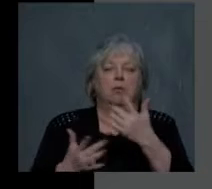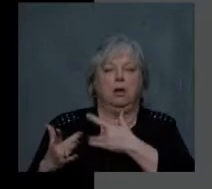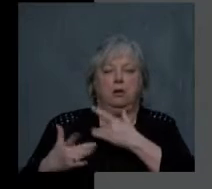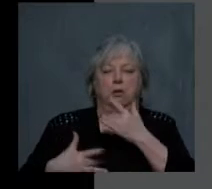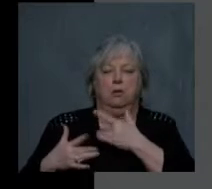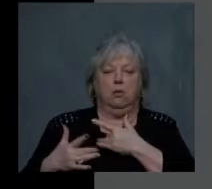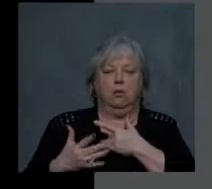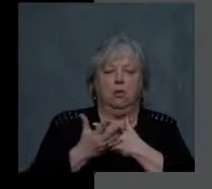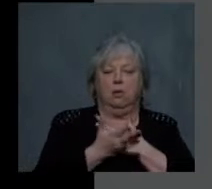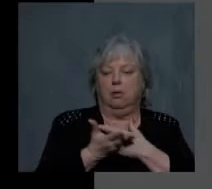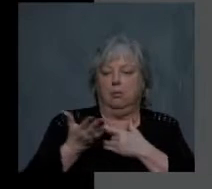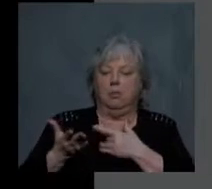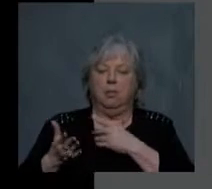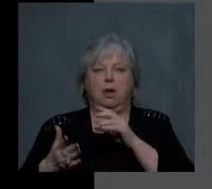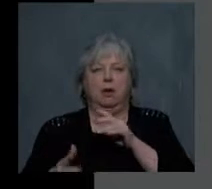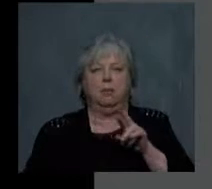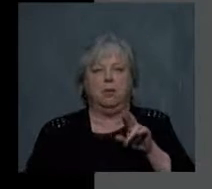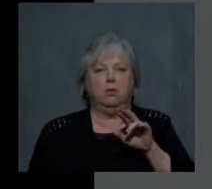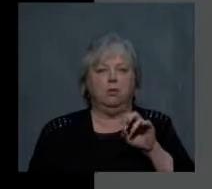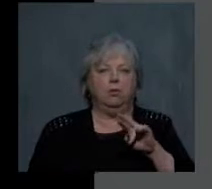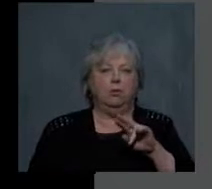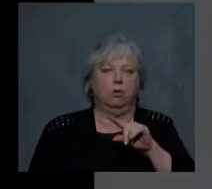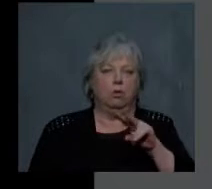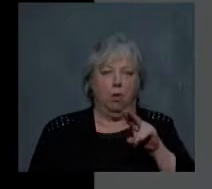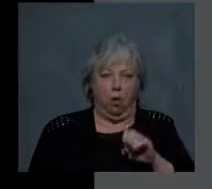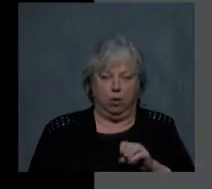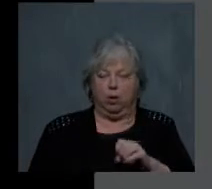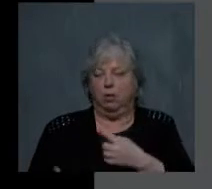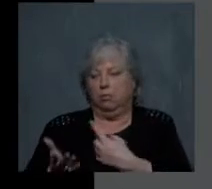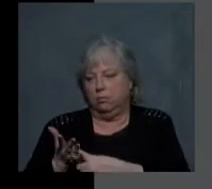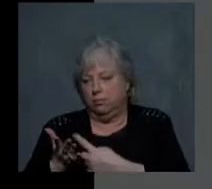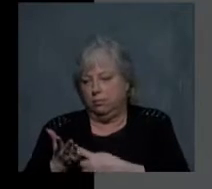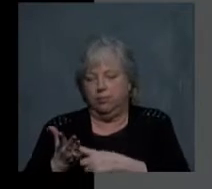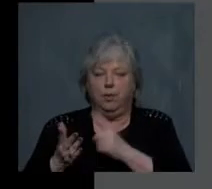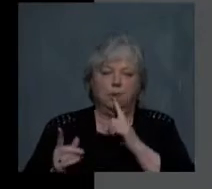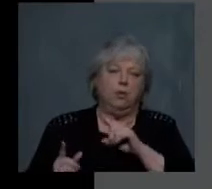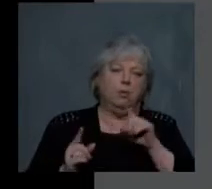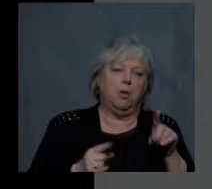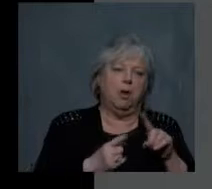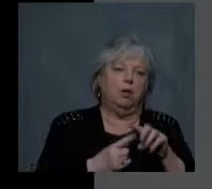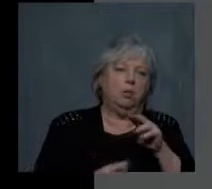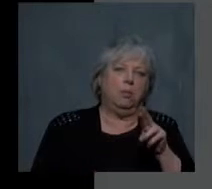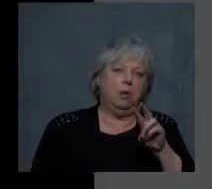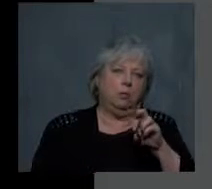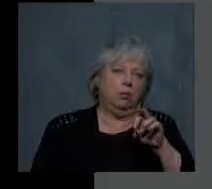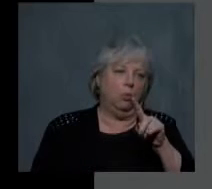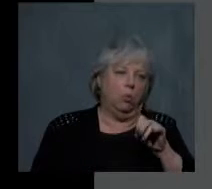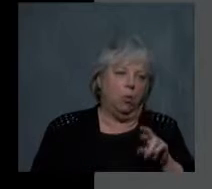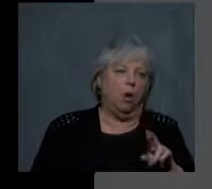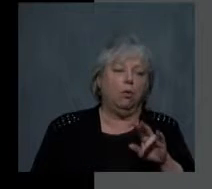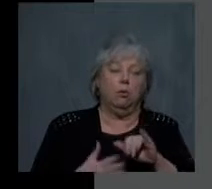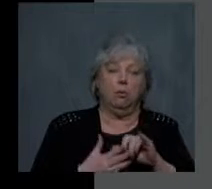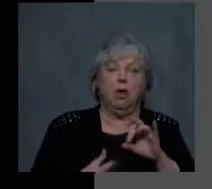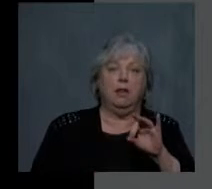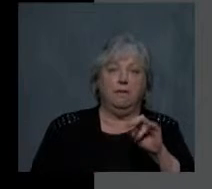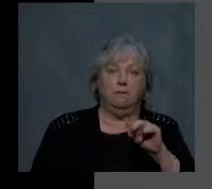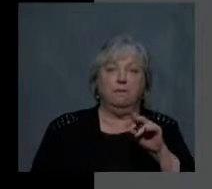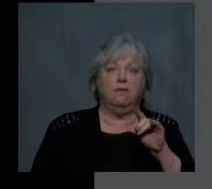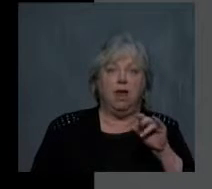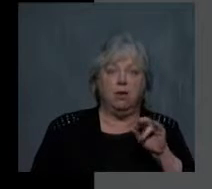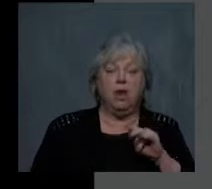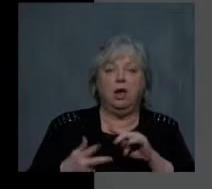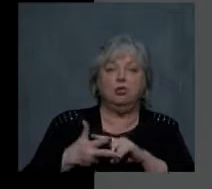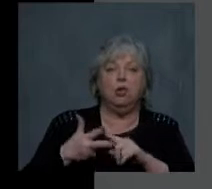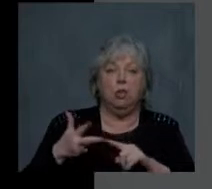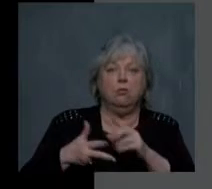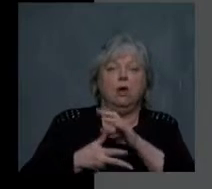those back to Mr. Argue. We talked about them, responded to Mr. Walker on Wednesday morning that the foundation would agree to 2 of those